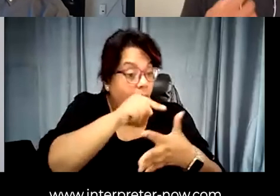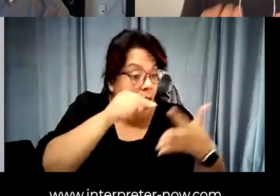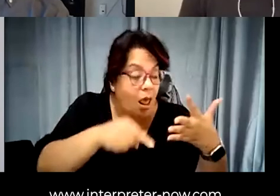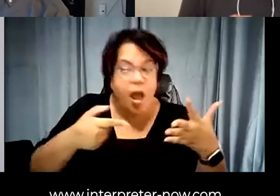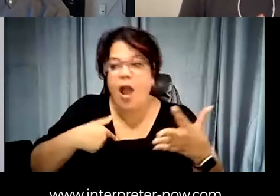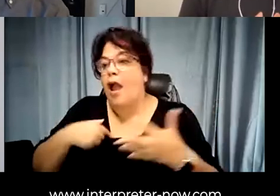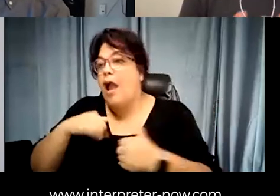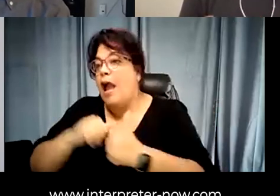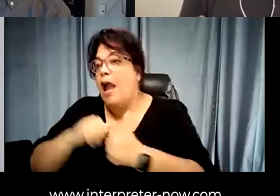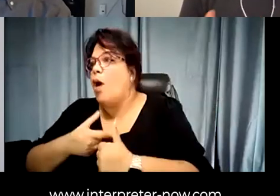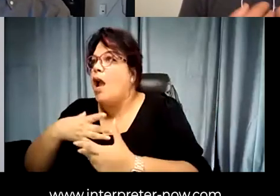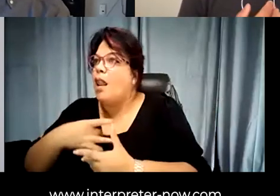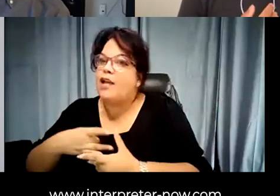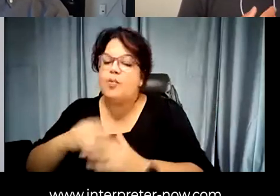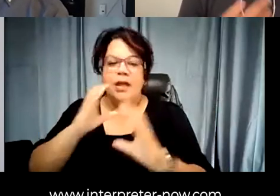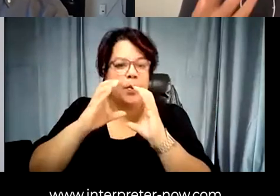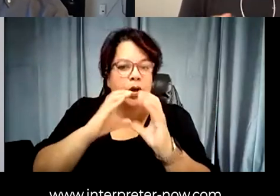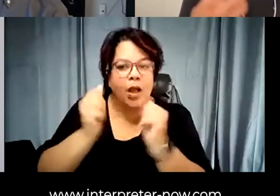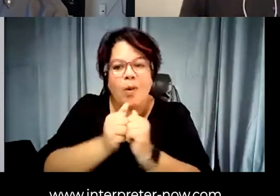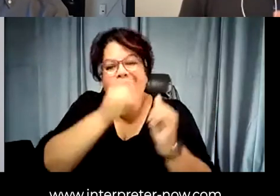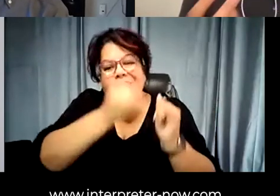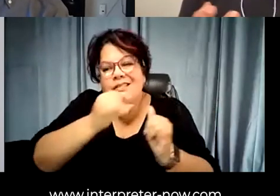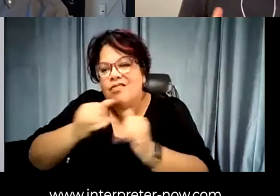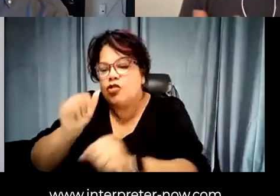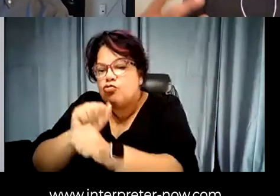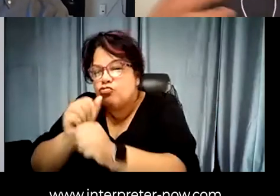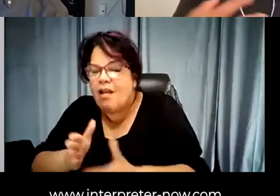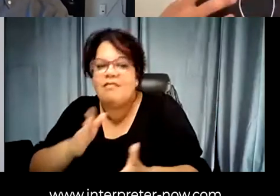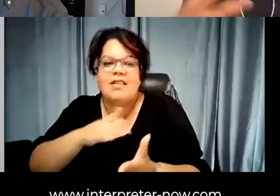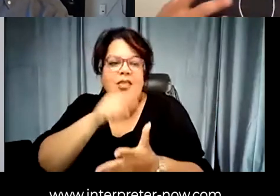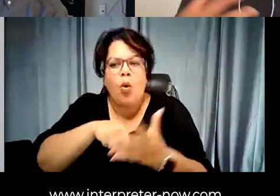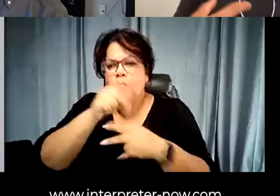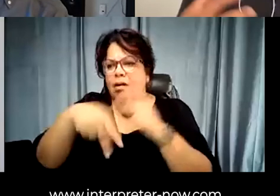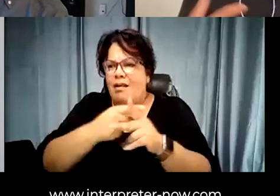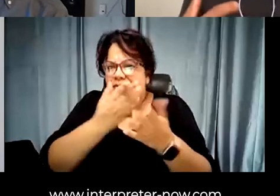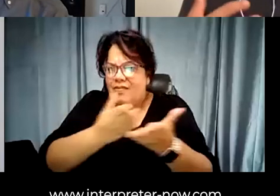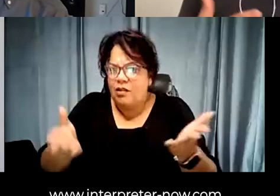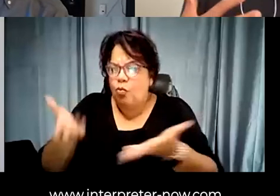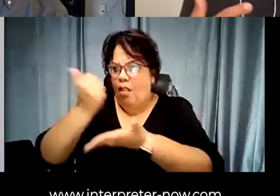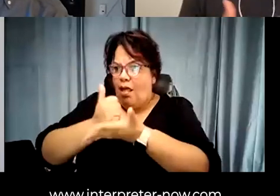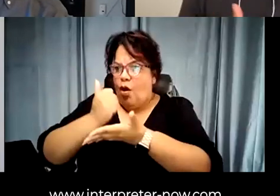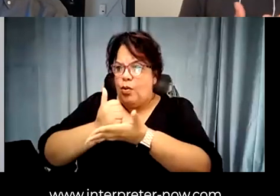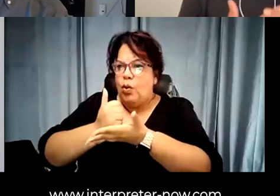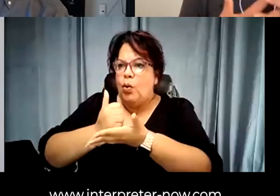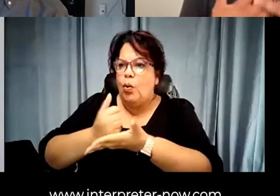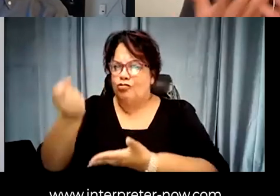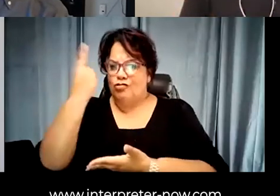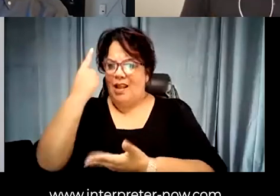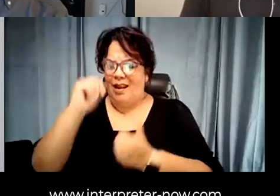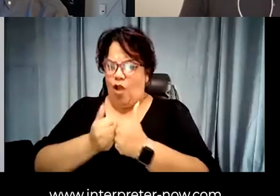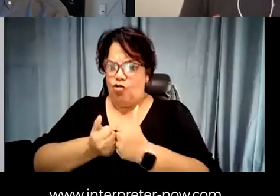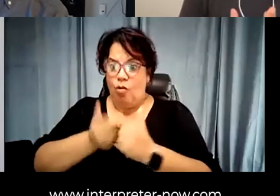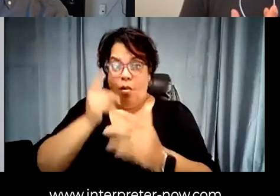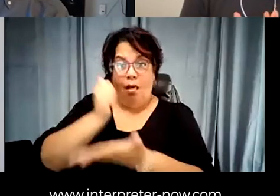like being communicated with. Here's those kind of things, I think, help you understand how to help the person. So then when you have